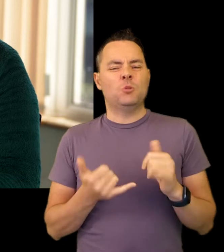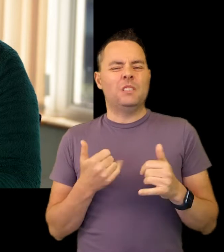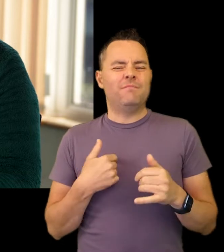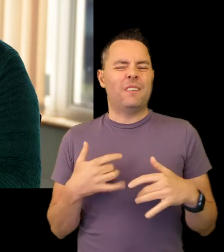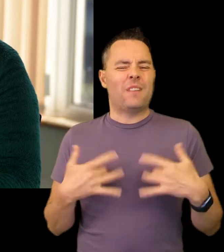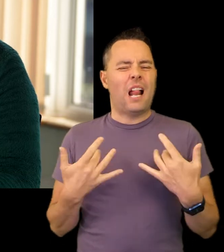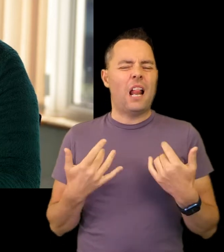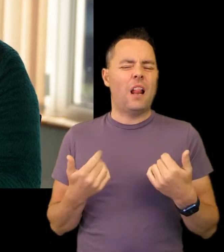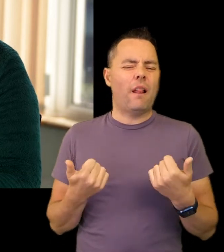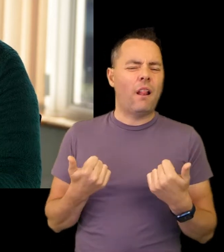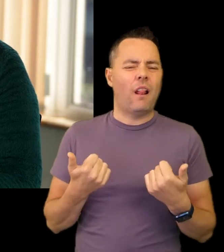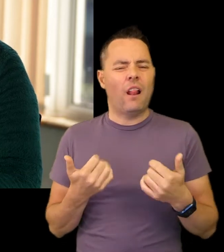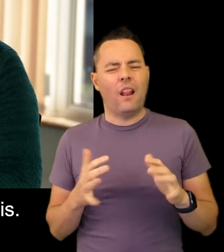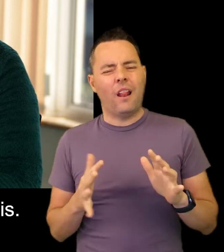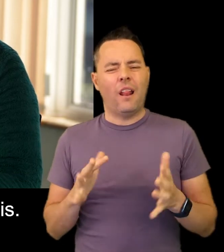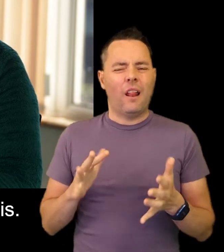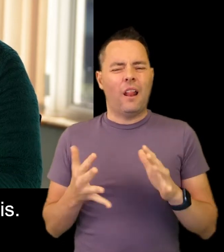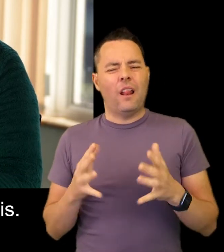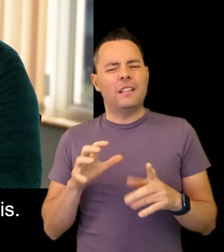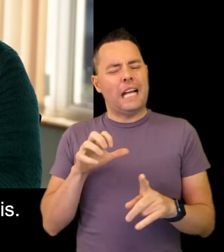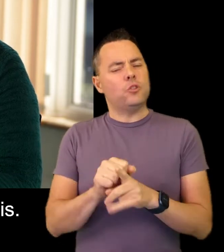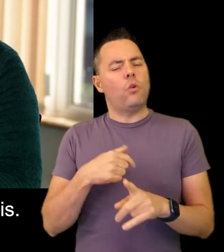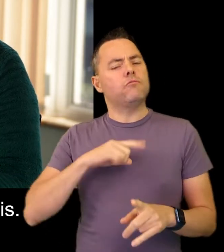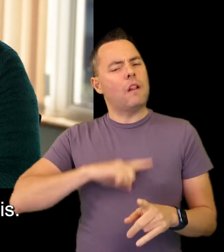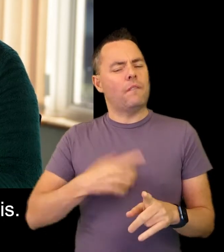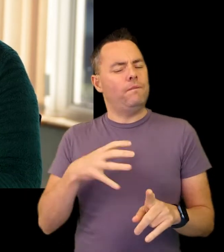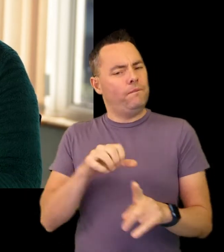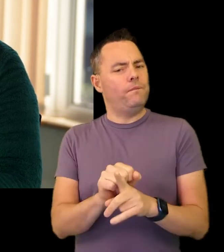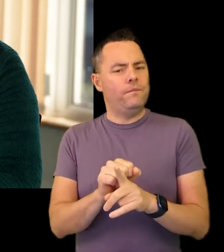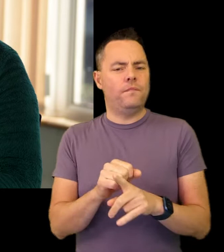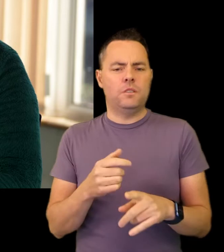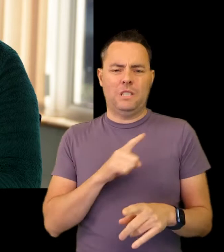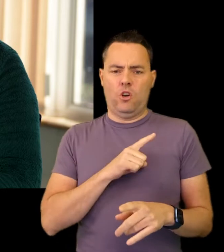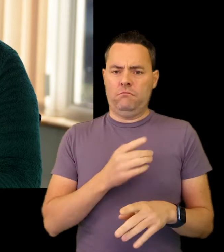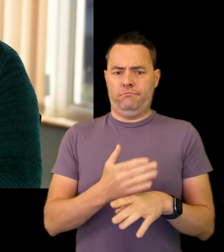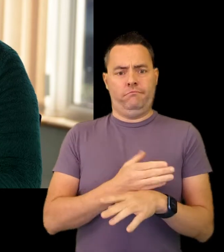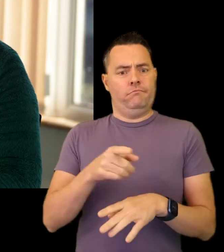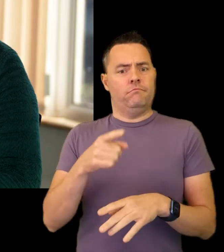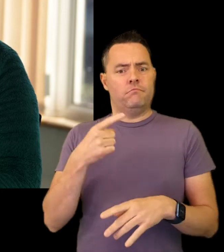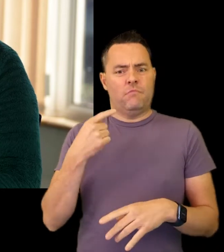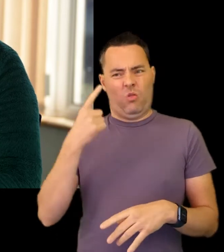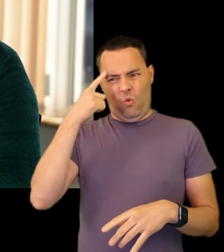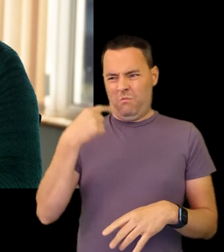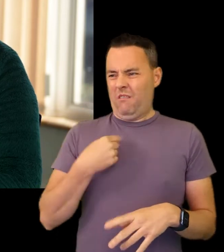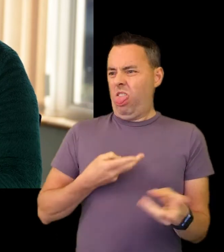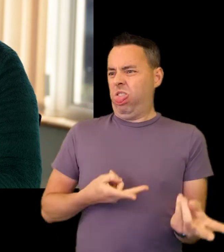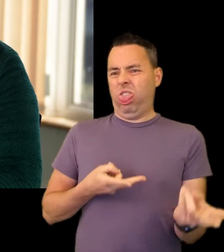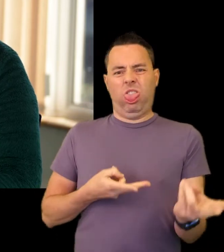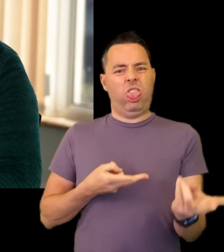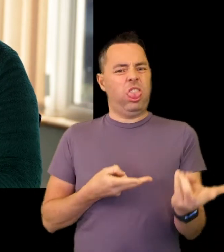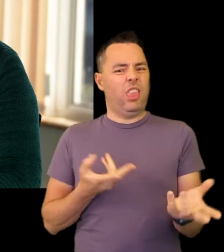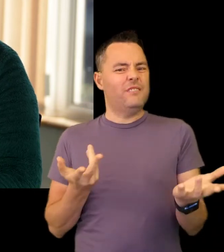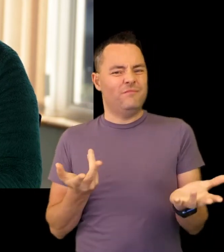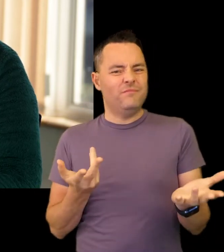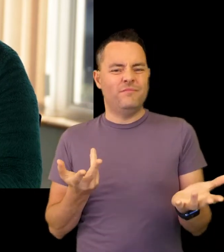but actually it's such a relief now that I actually have the diagnosis, because before that people thought I was lazy